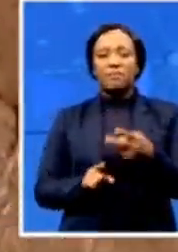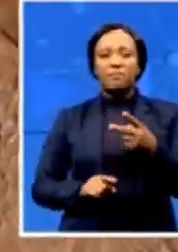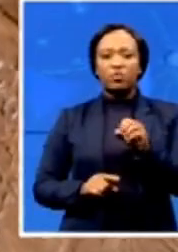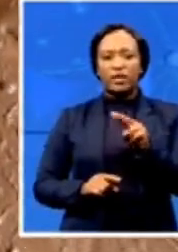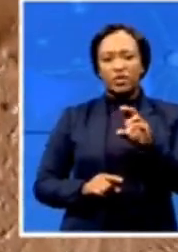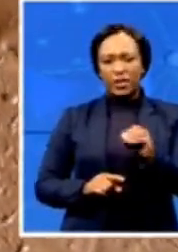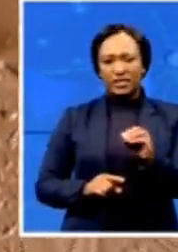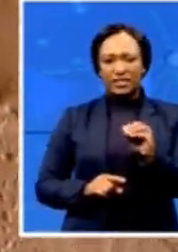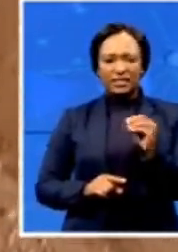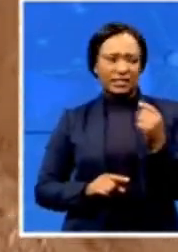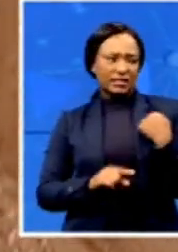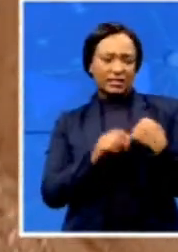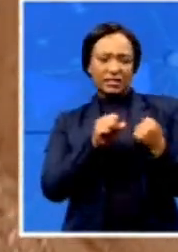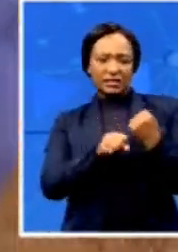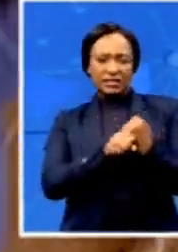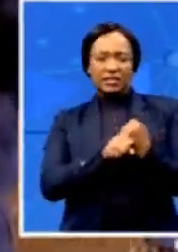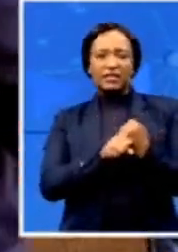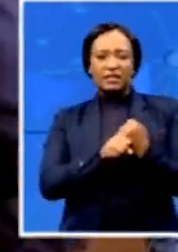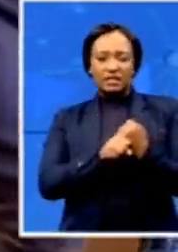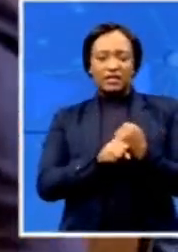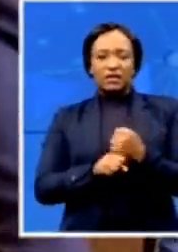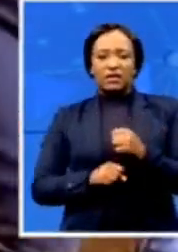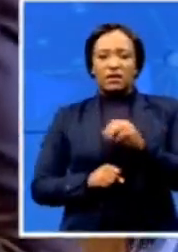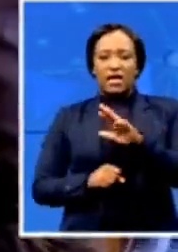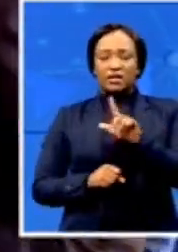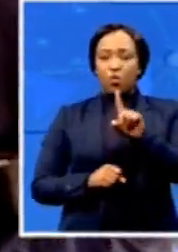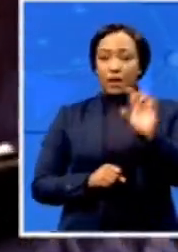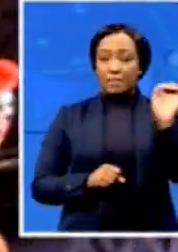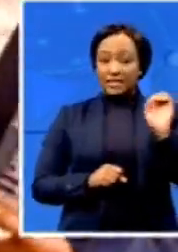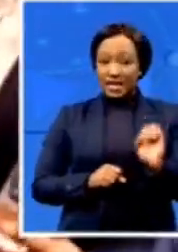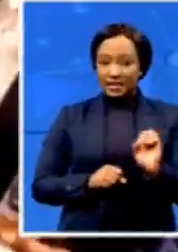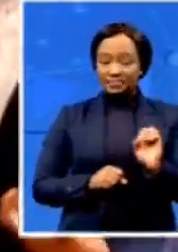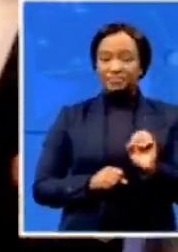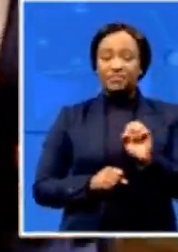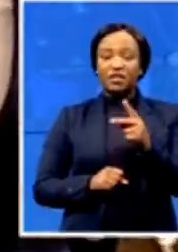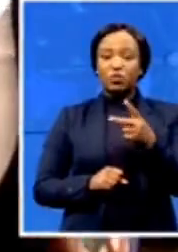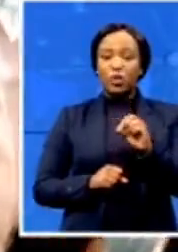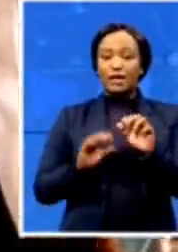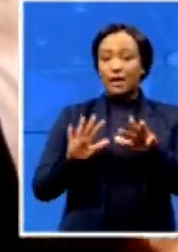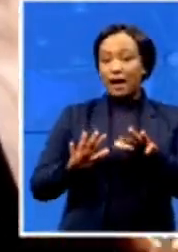achieved 91%, and in 2019 they got